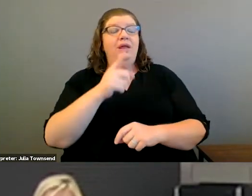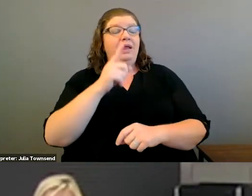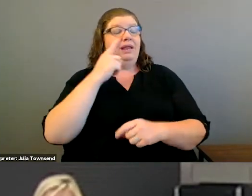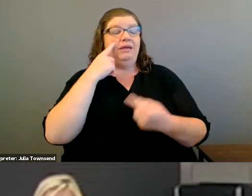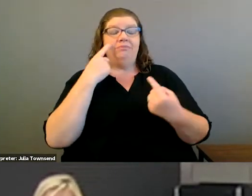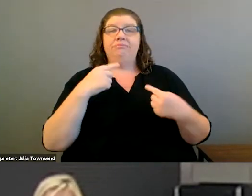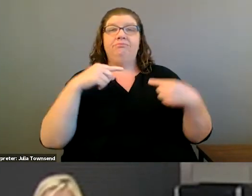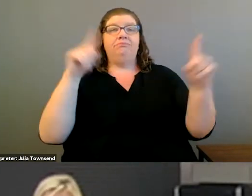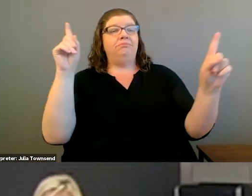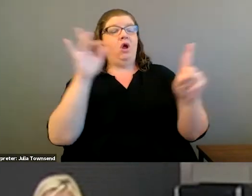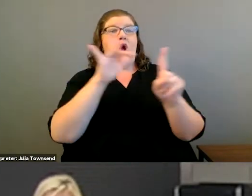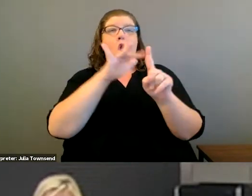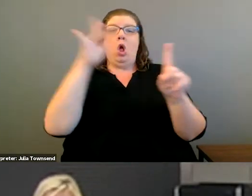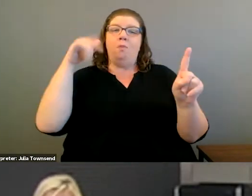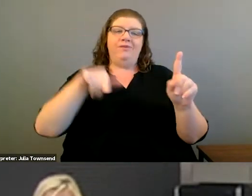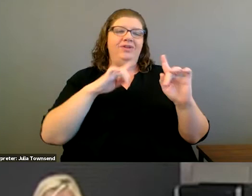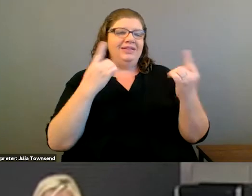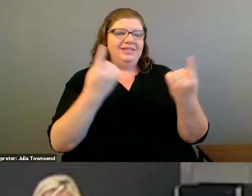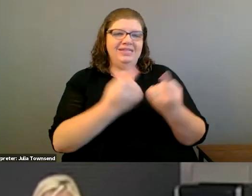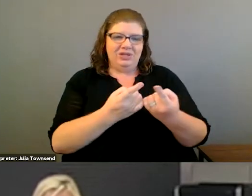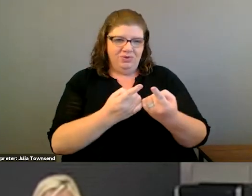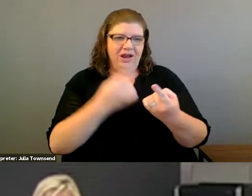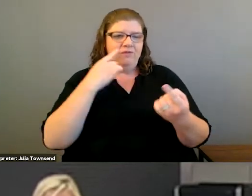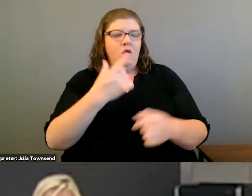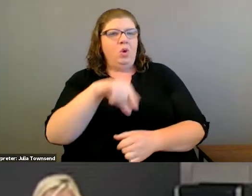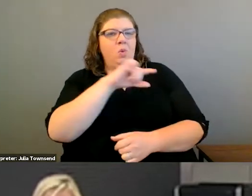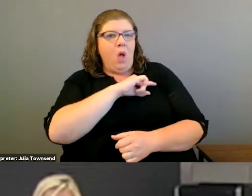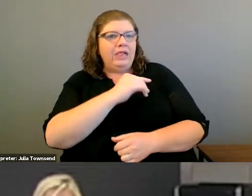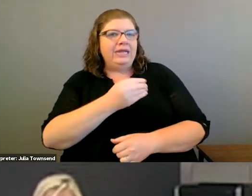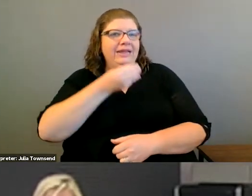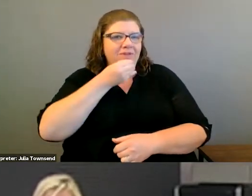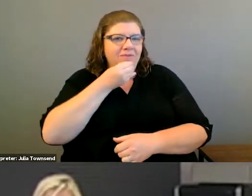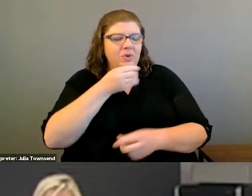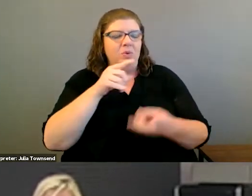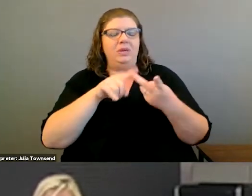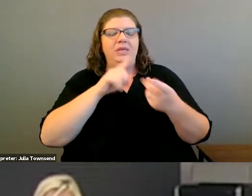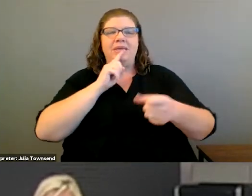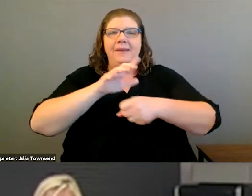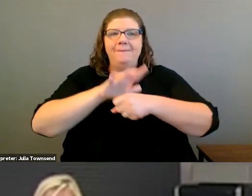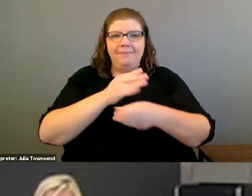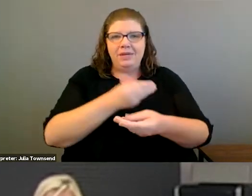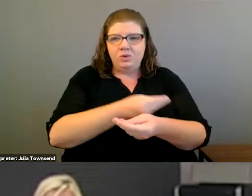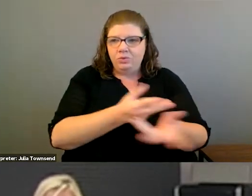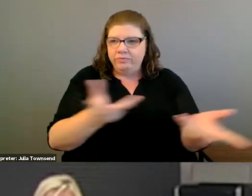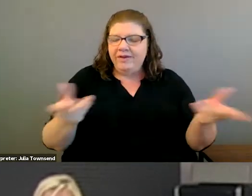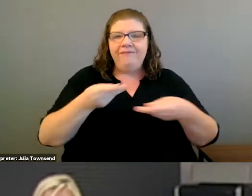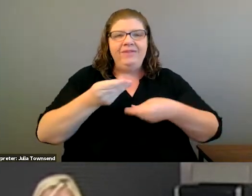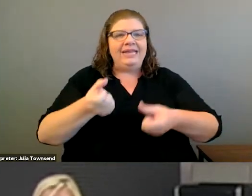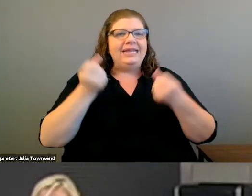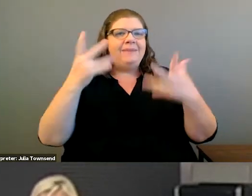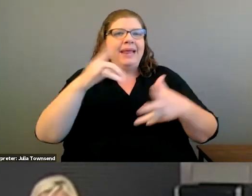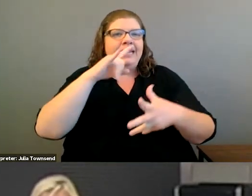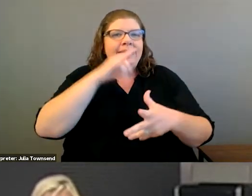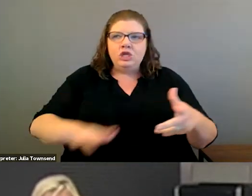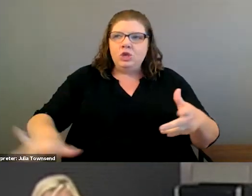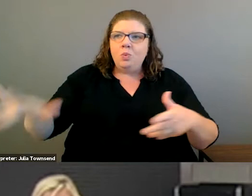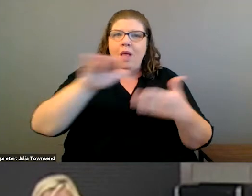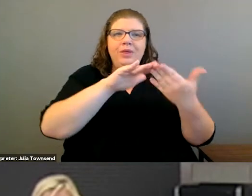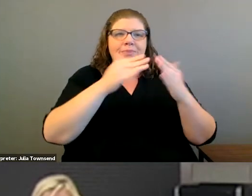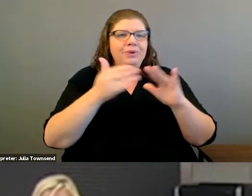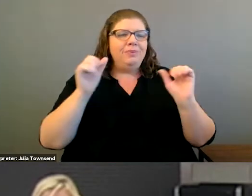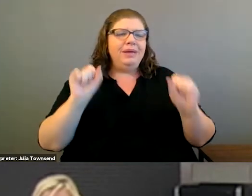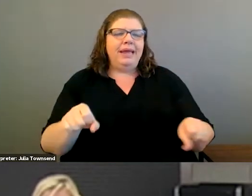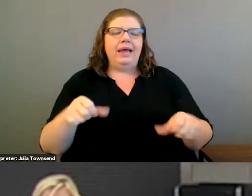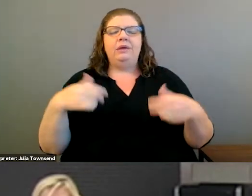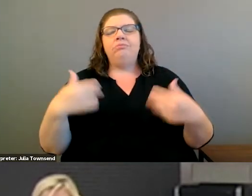of this district in terms of the quality of the food and the commitment to feeding as many kids throughout the community as we can. So I just want